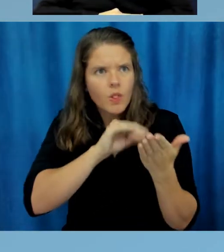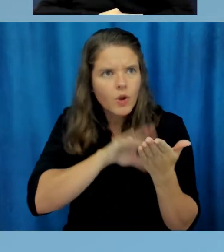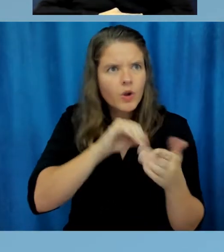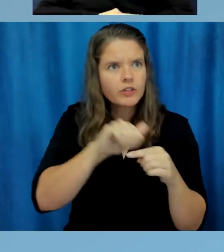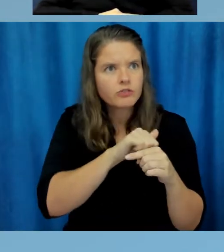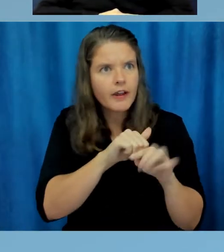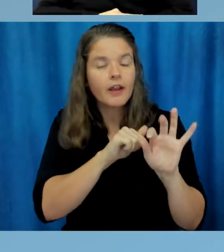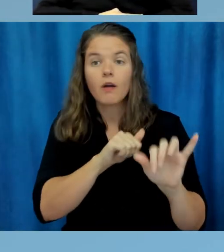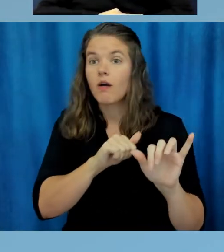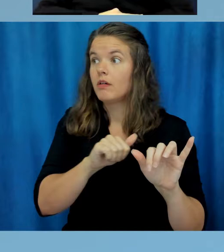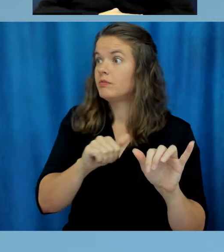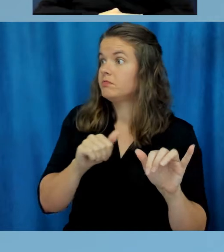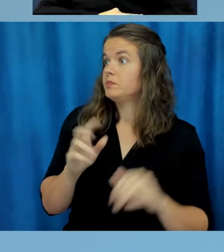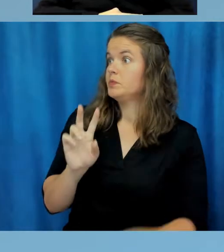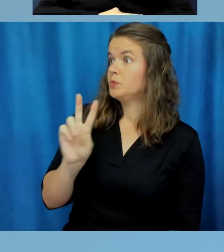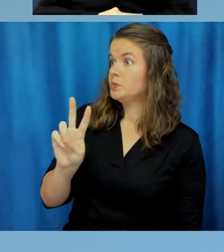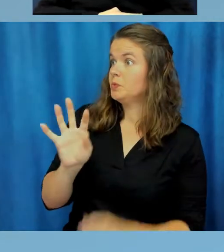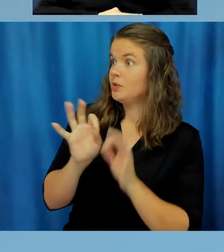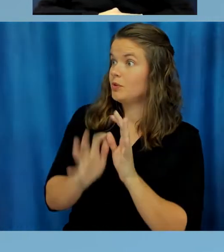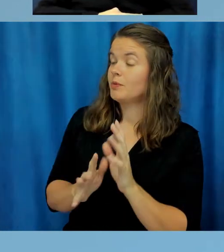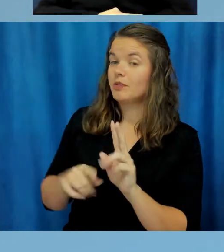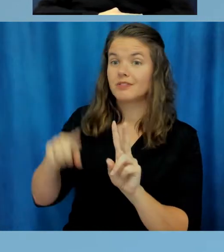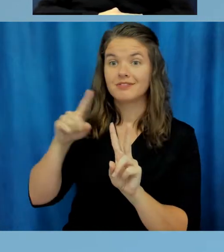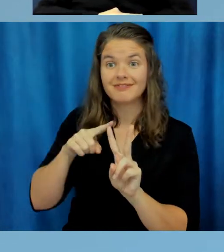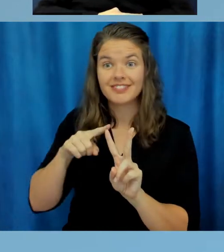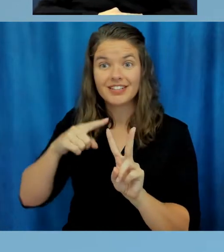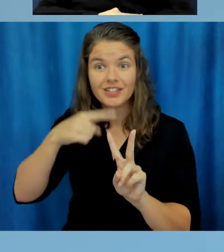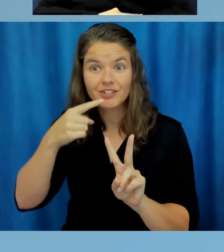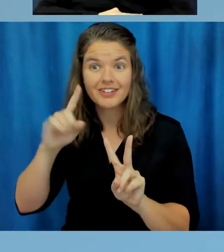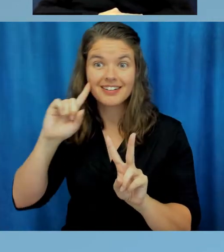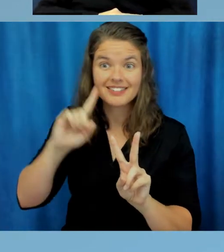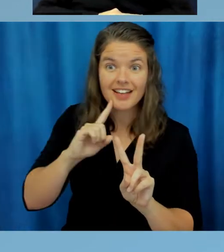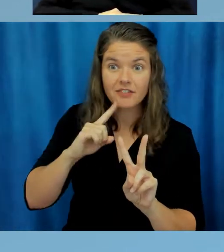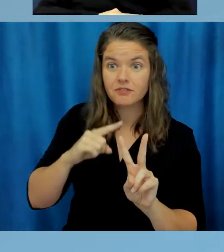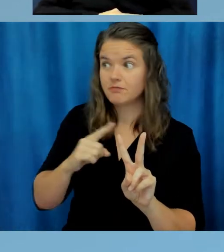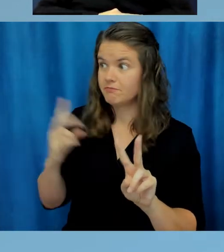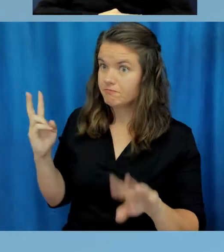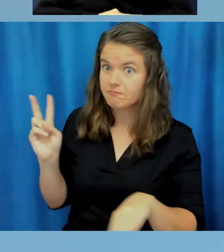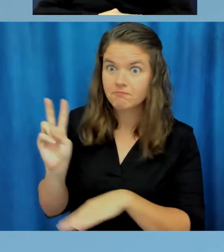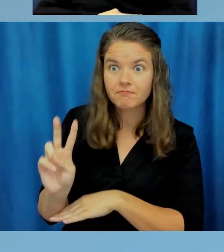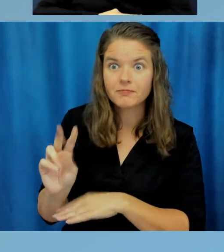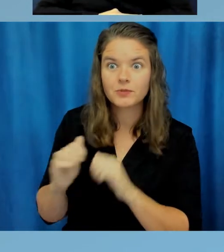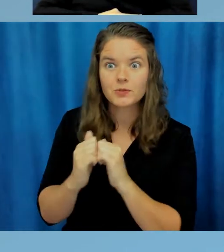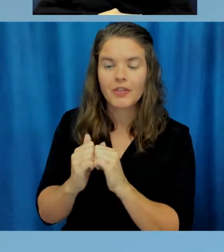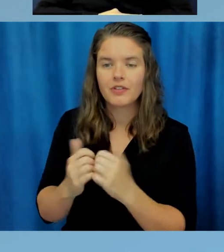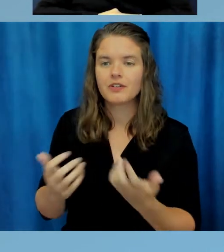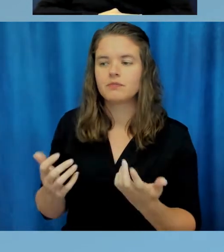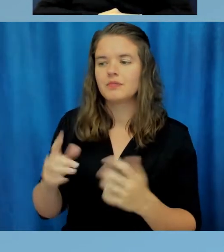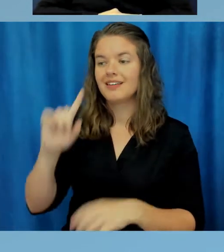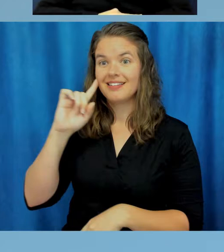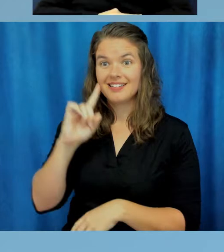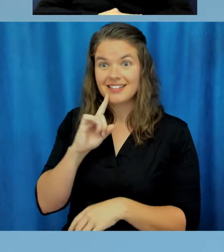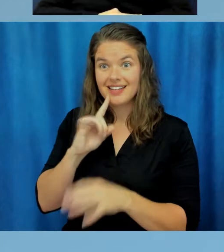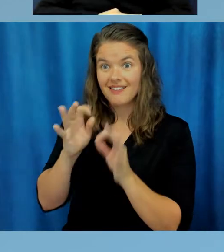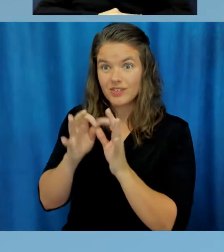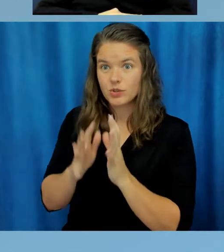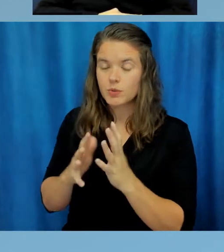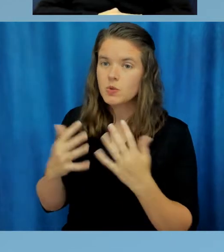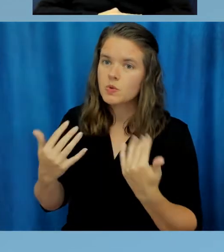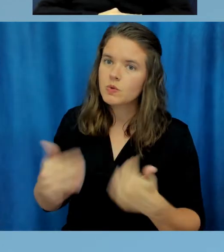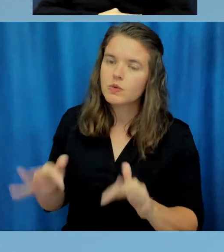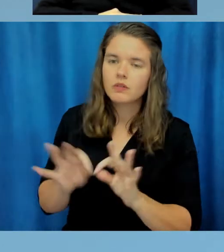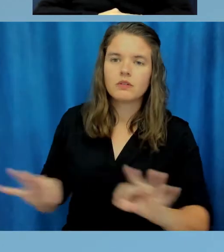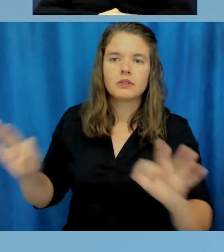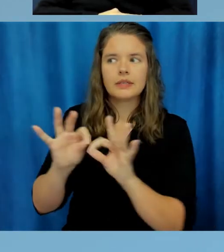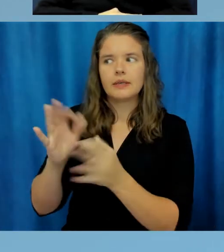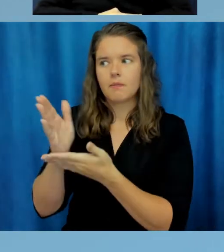2 interpreters, one hearing and one deaf at the same time. With the deaf interpreter being a key component